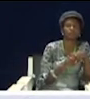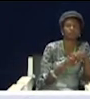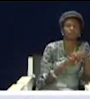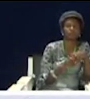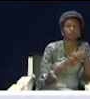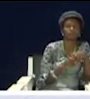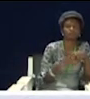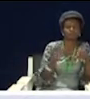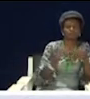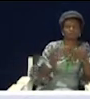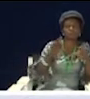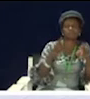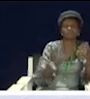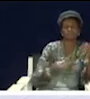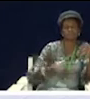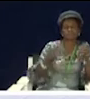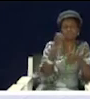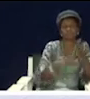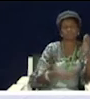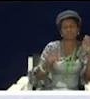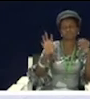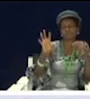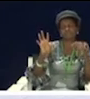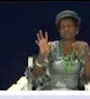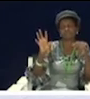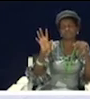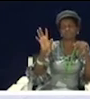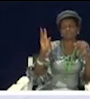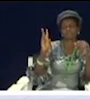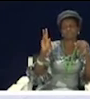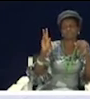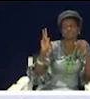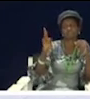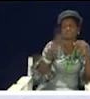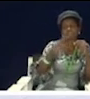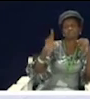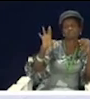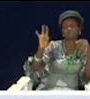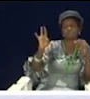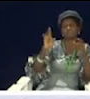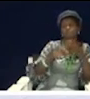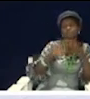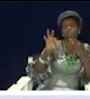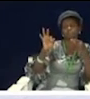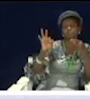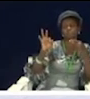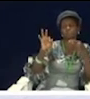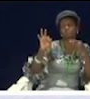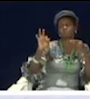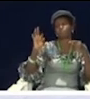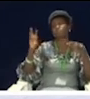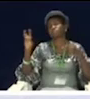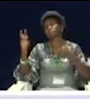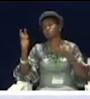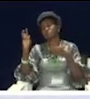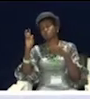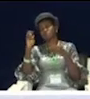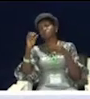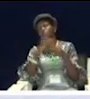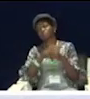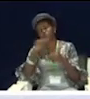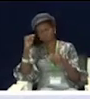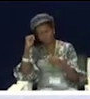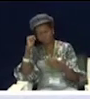In 1 Kings chapter 17, from verse 8 to 16, 1 Kings 17 from verse 8 to 16, a woman,